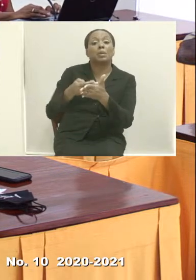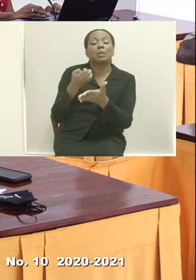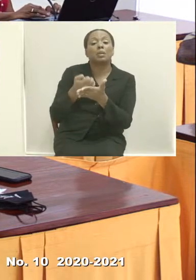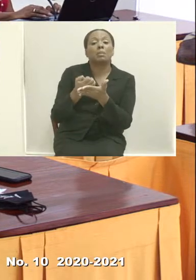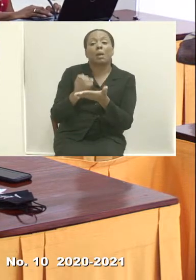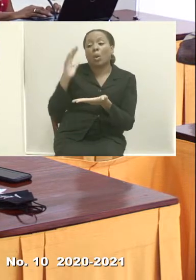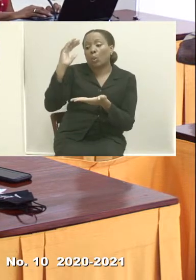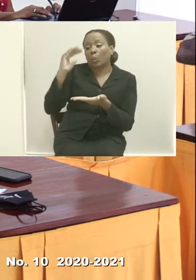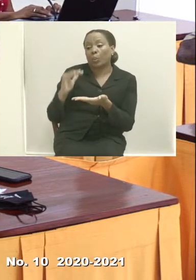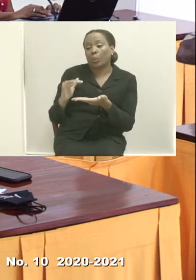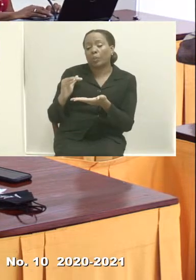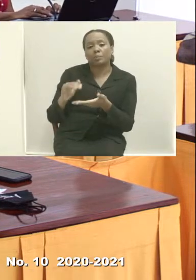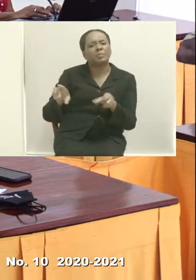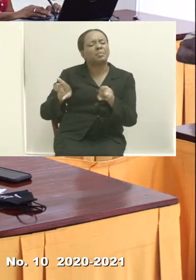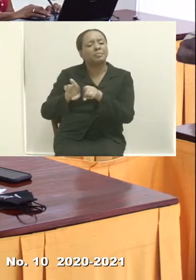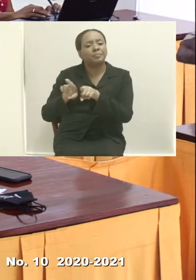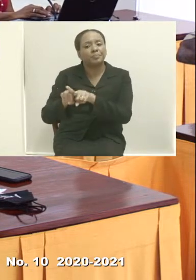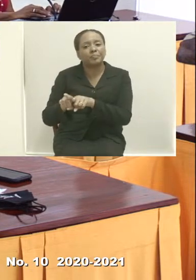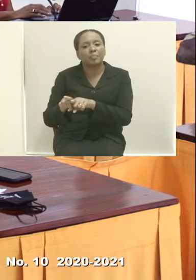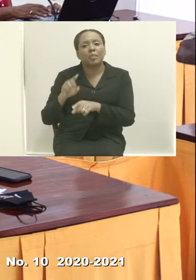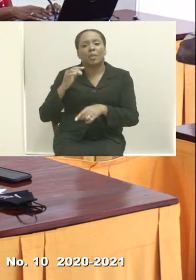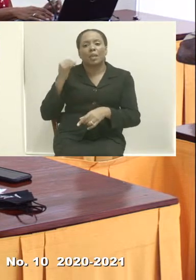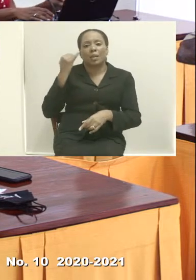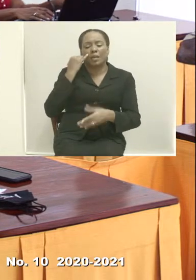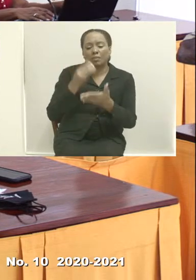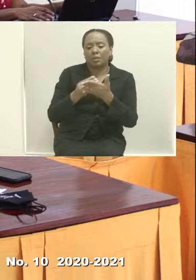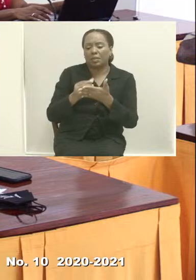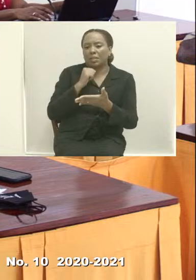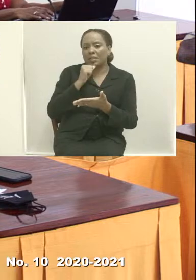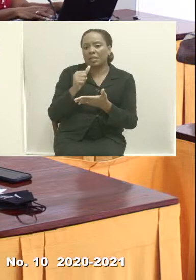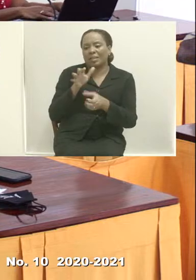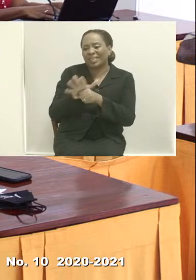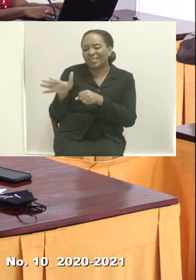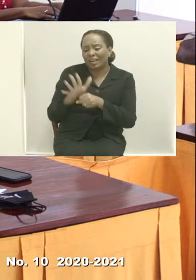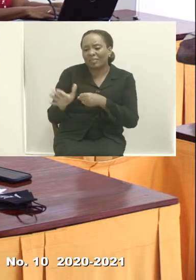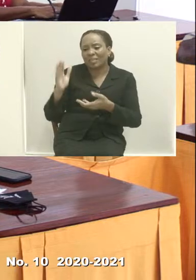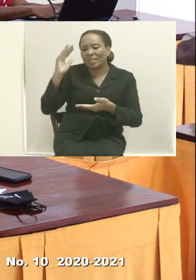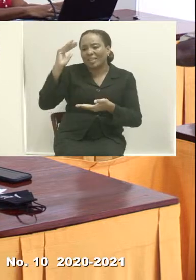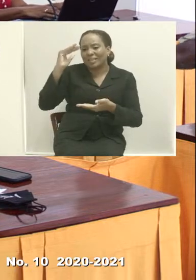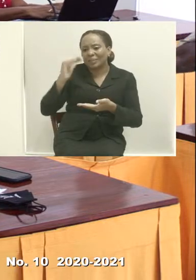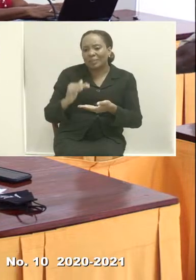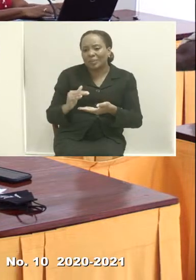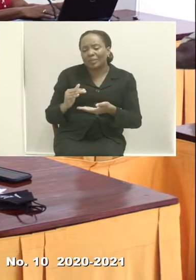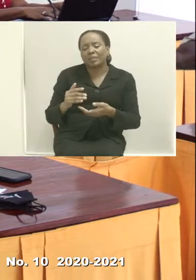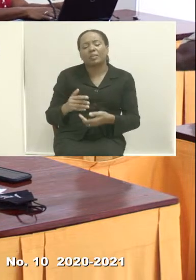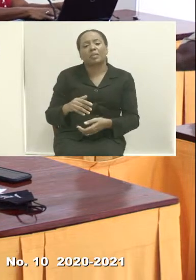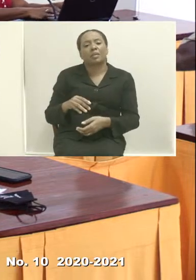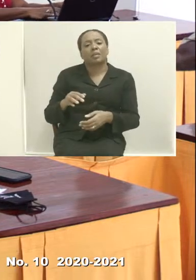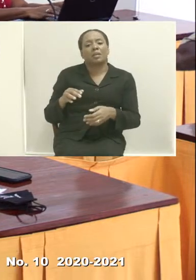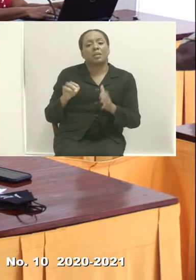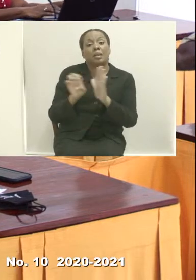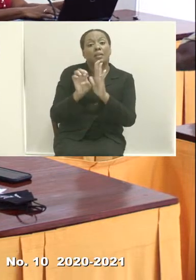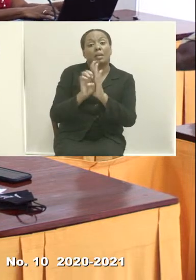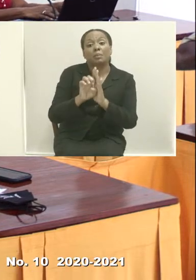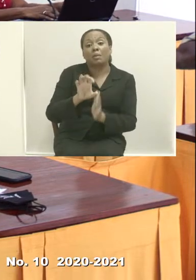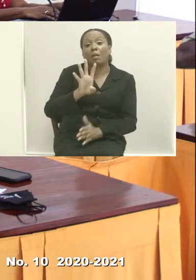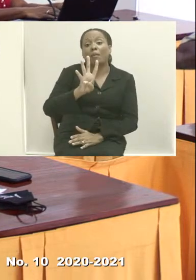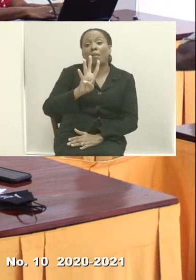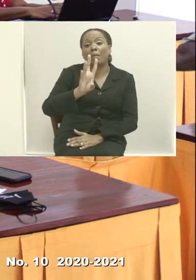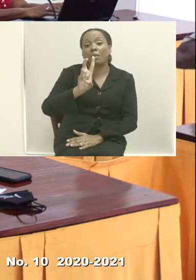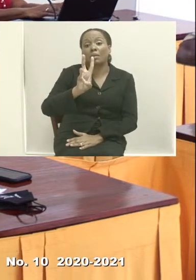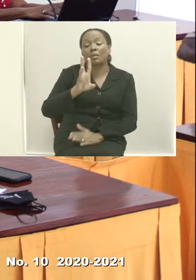slender margins mean vulnerability. And we're talking about a sector that is employing 46,000 people. And though I cannot